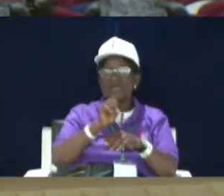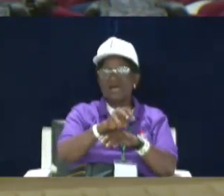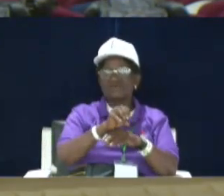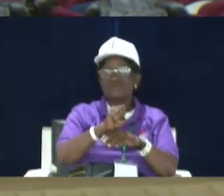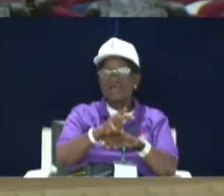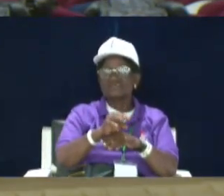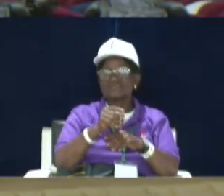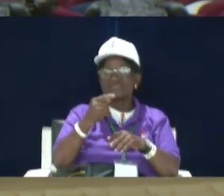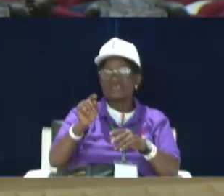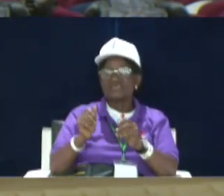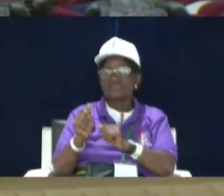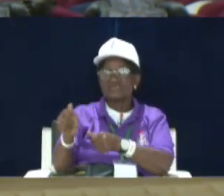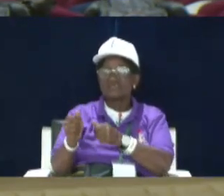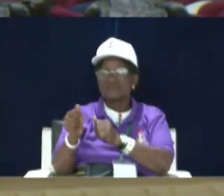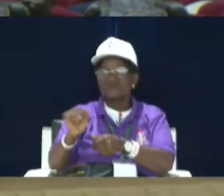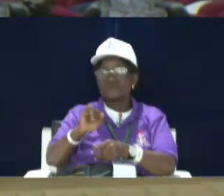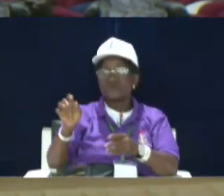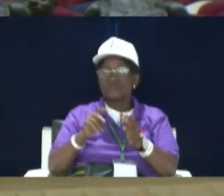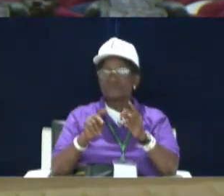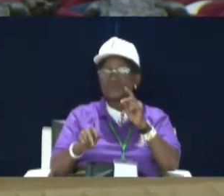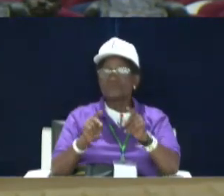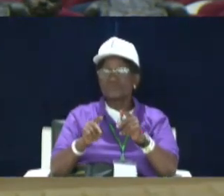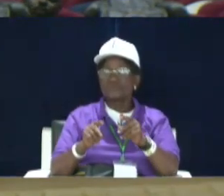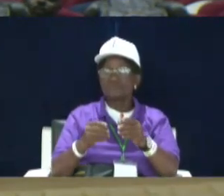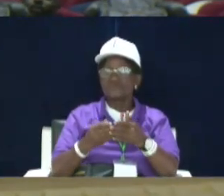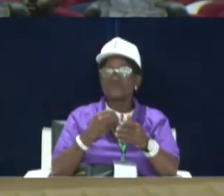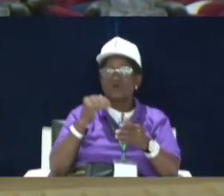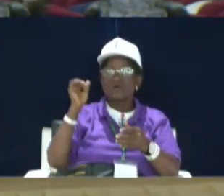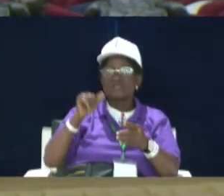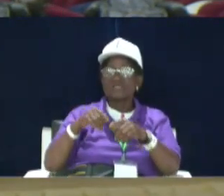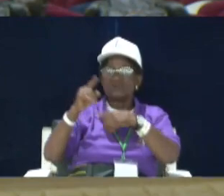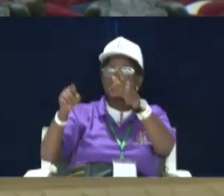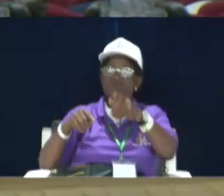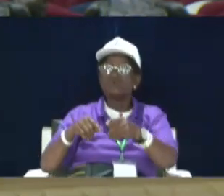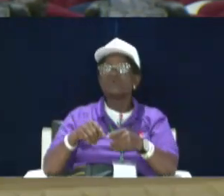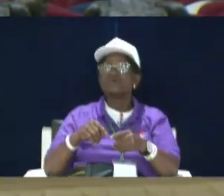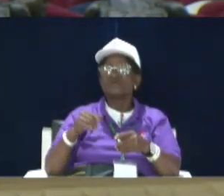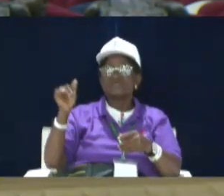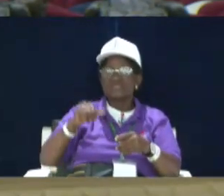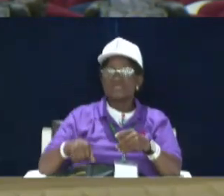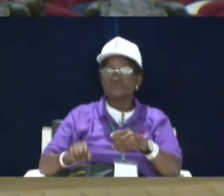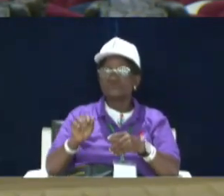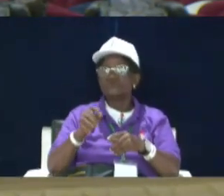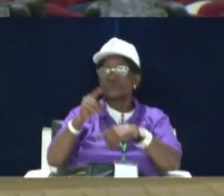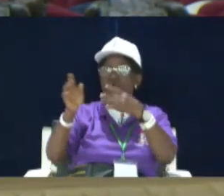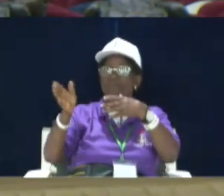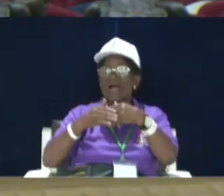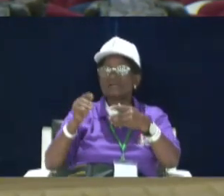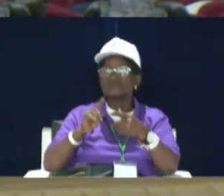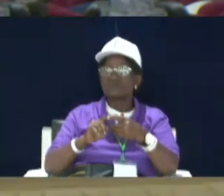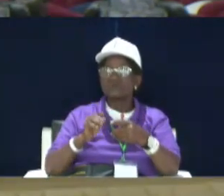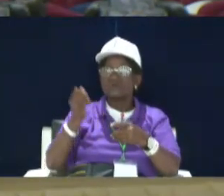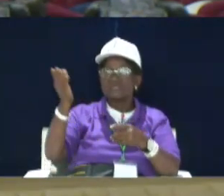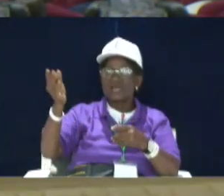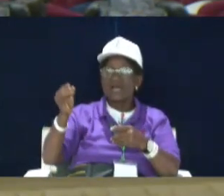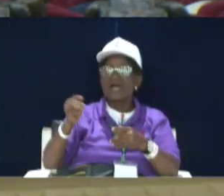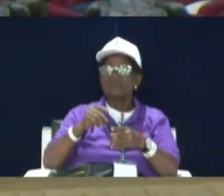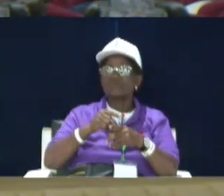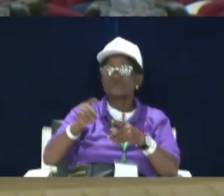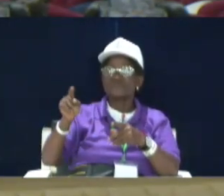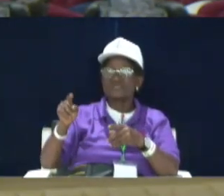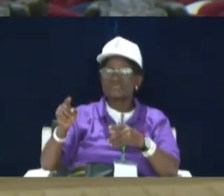go, they should go back to their provinces and tidy up things. Lagos